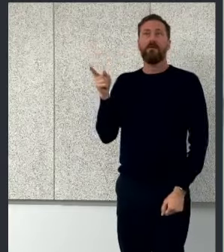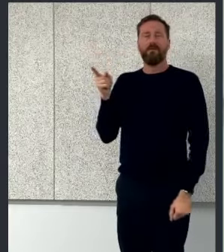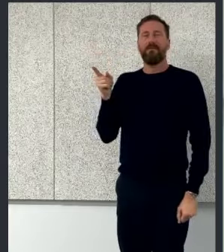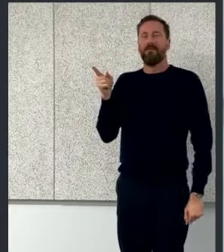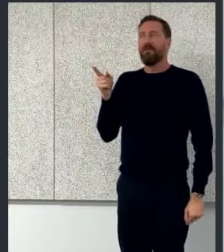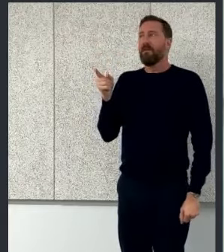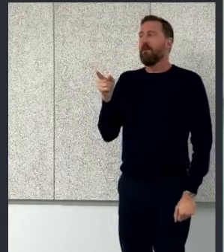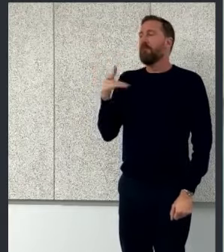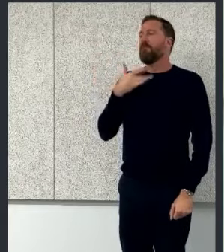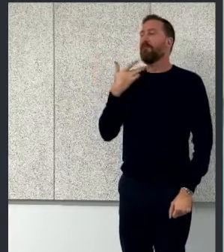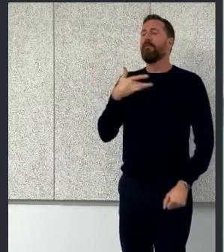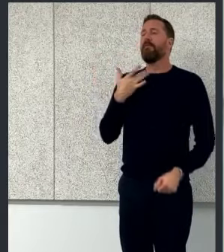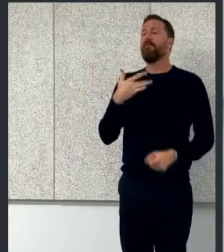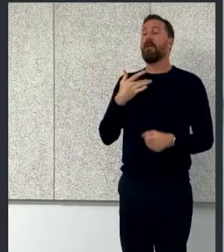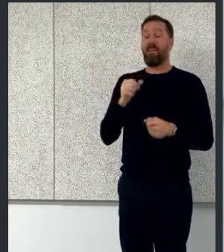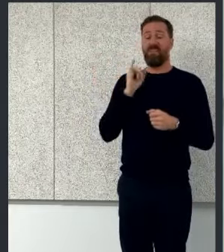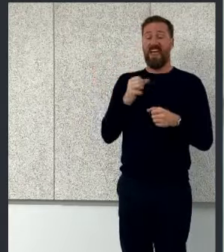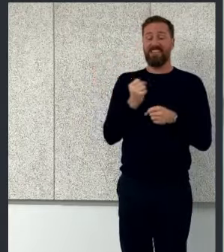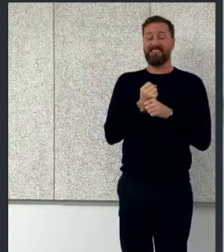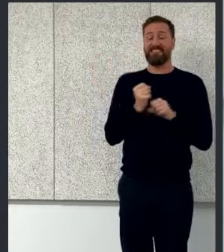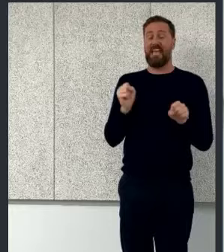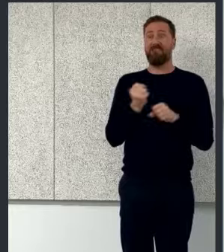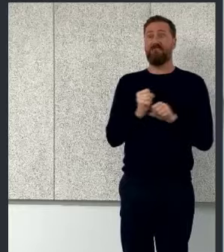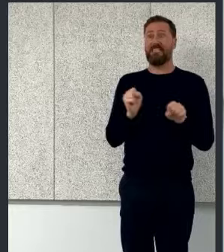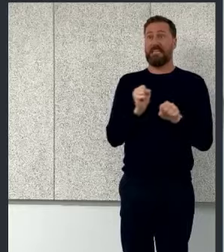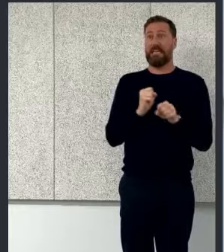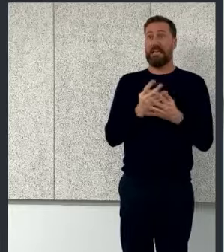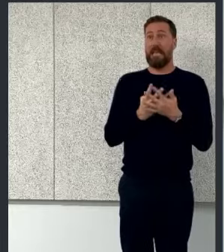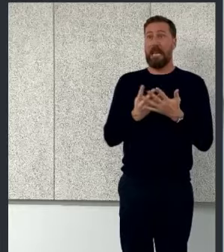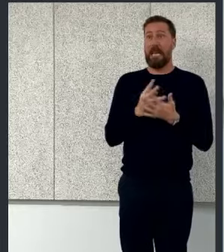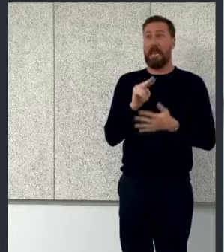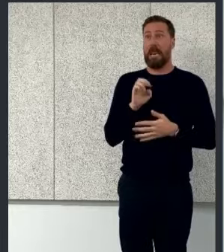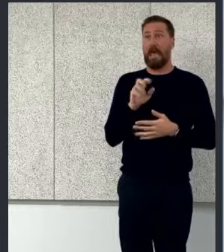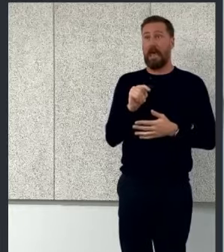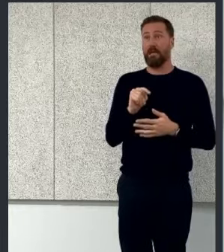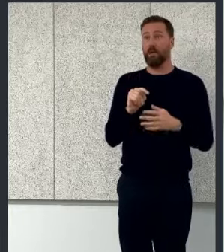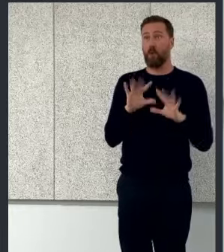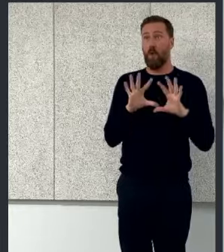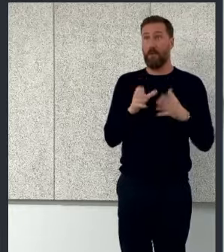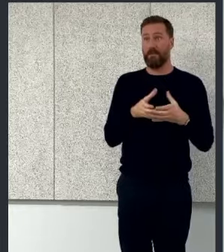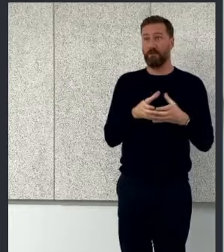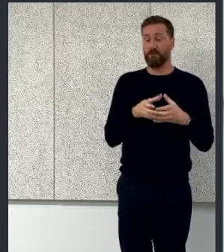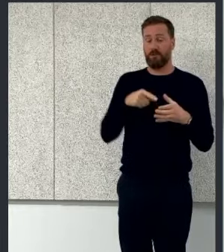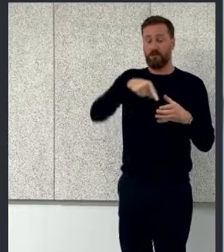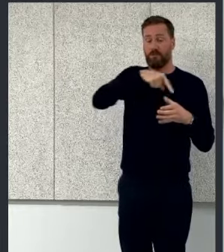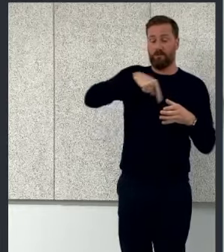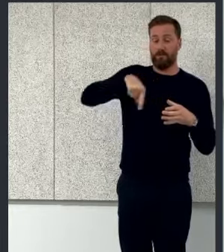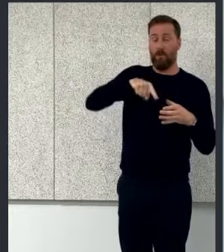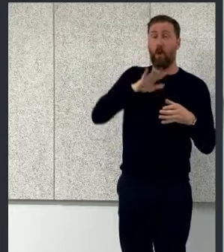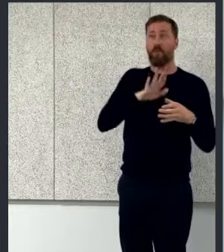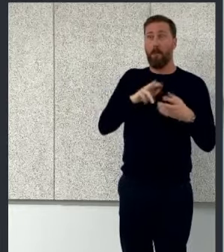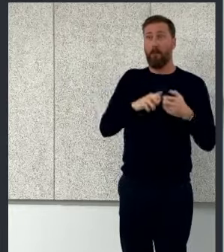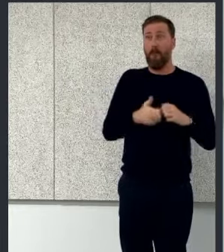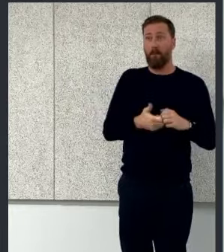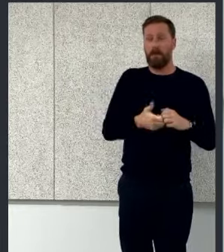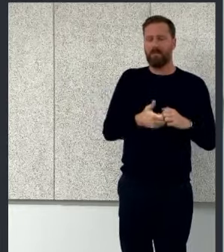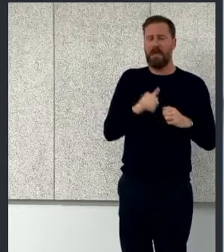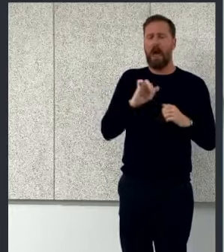all of the issues of the safety net coalition and this sort of like, what are we called on to provide each other? You